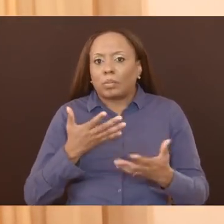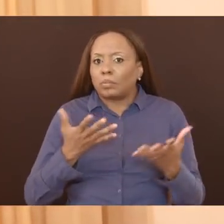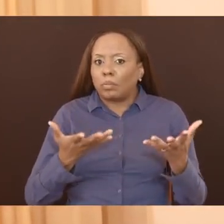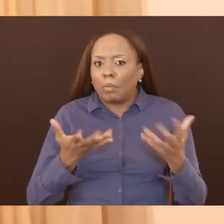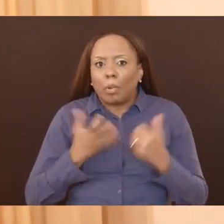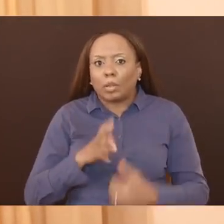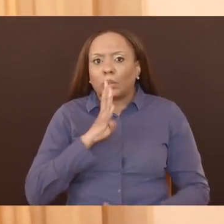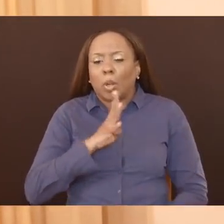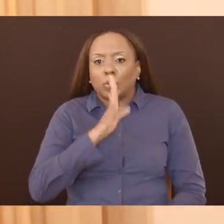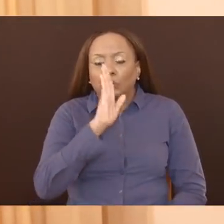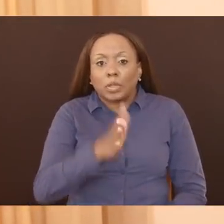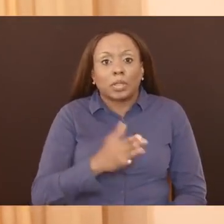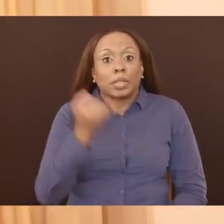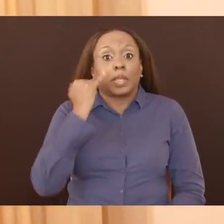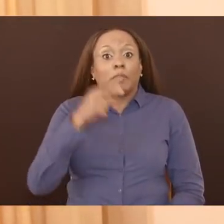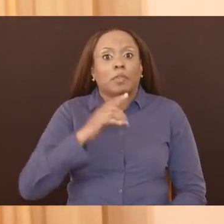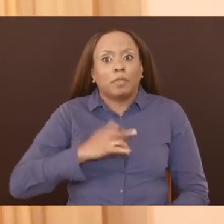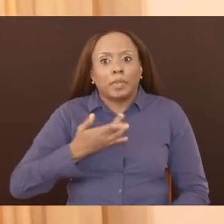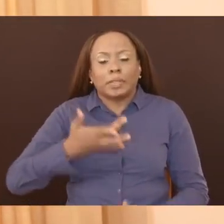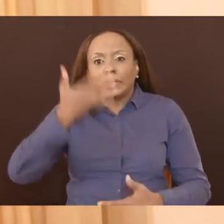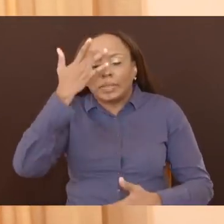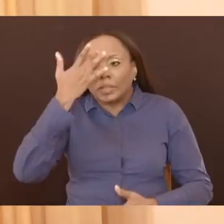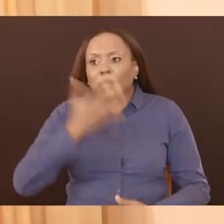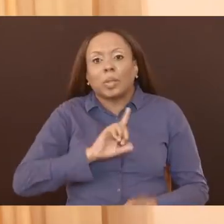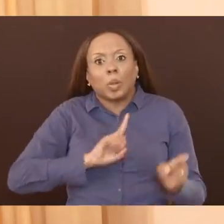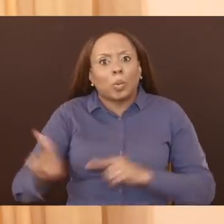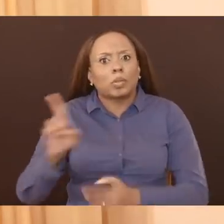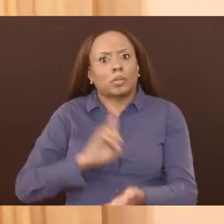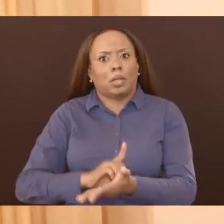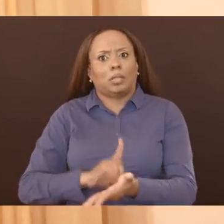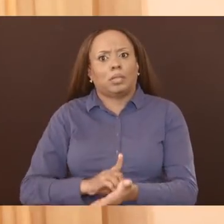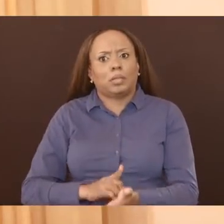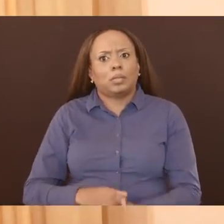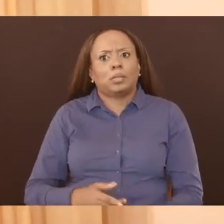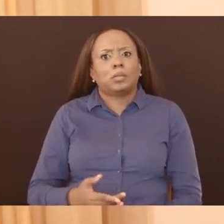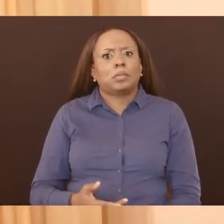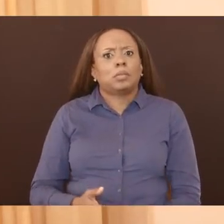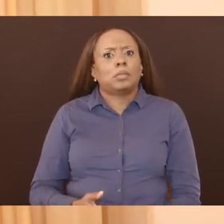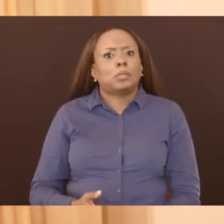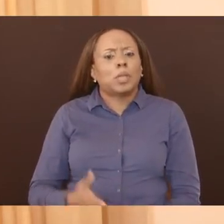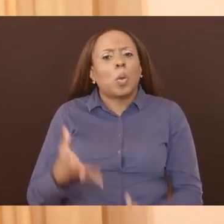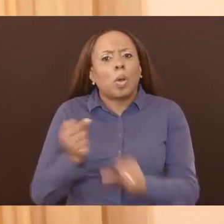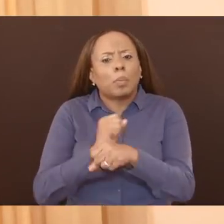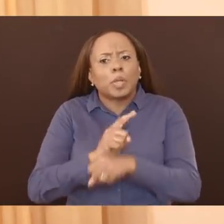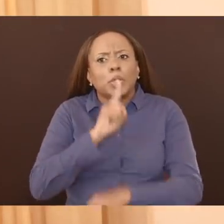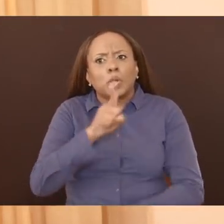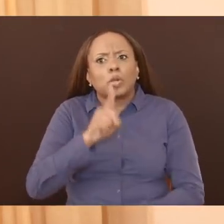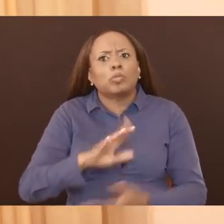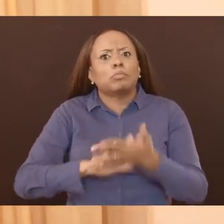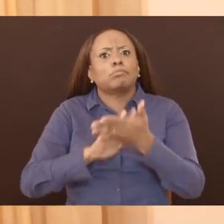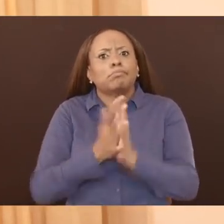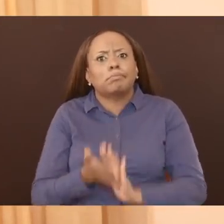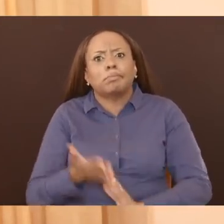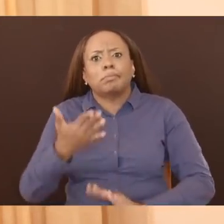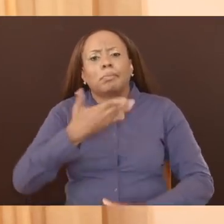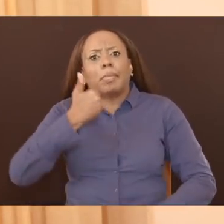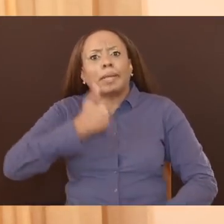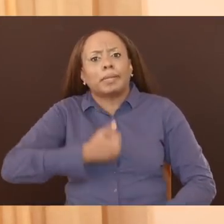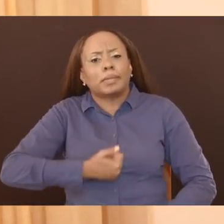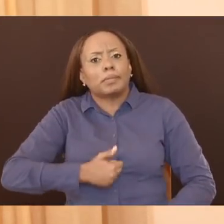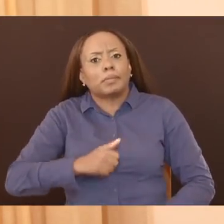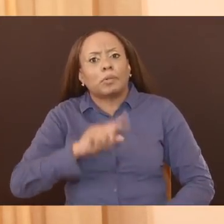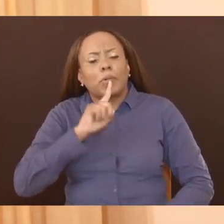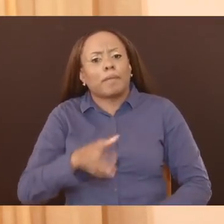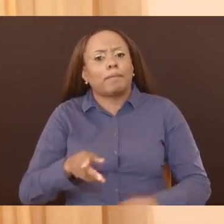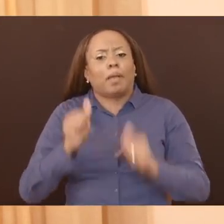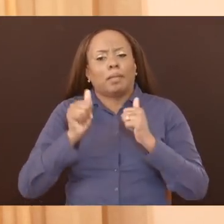truth. Catch it early and you got a chance. And why am I saying all of these things, my people? Because at the end of the day,